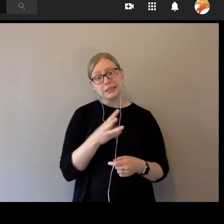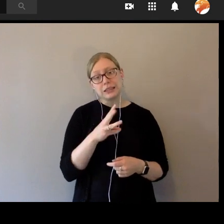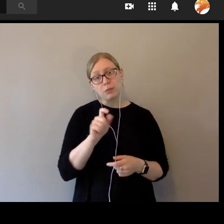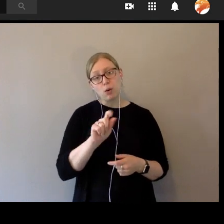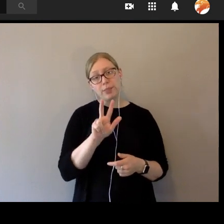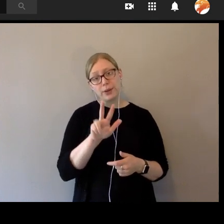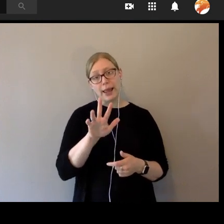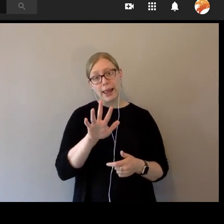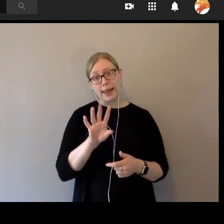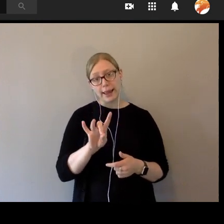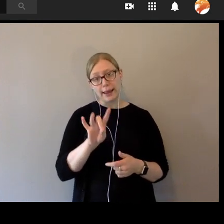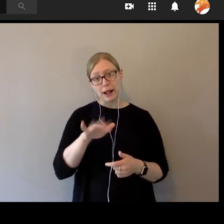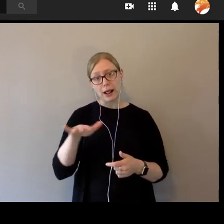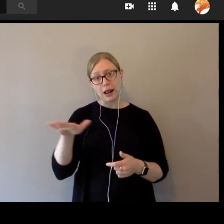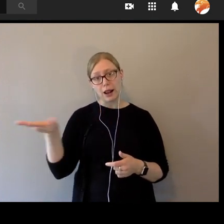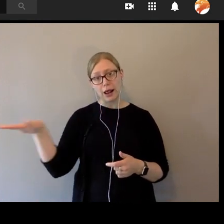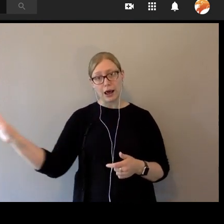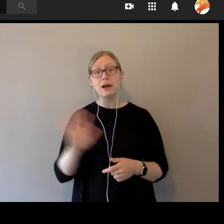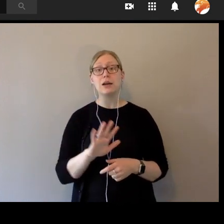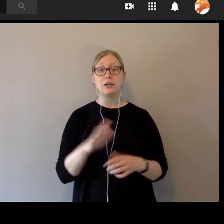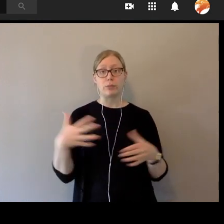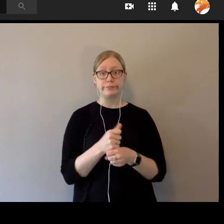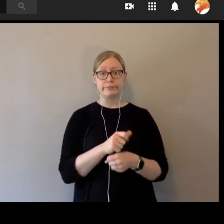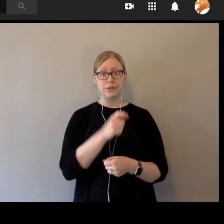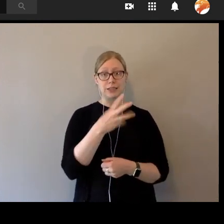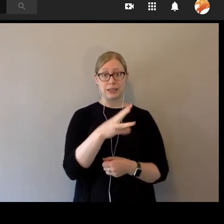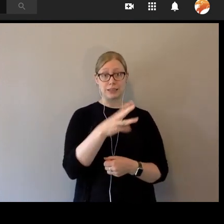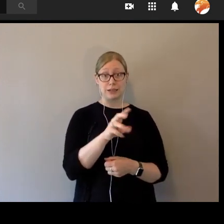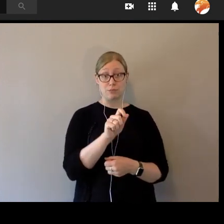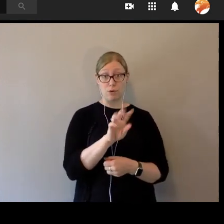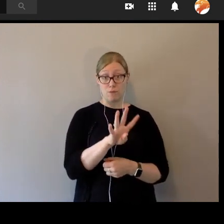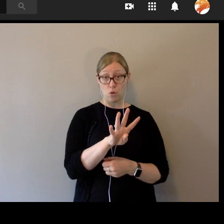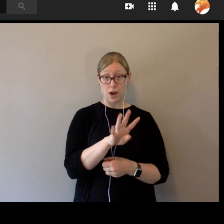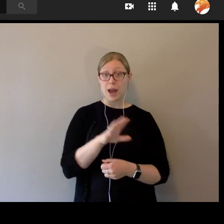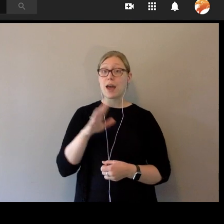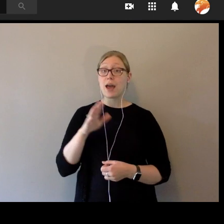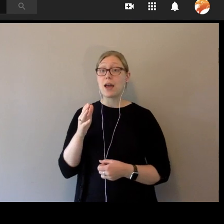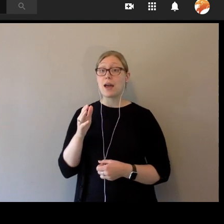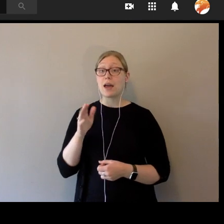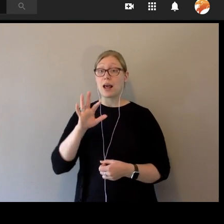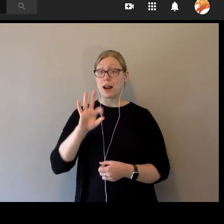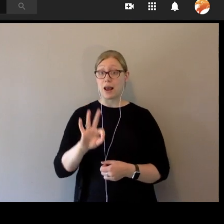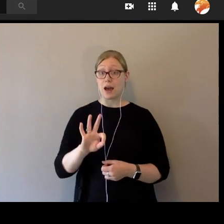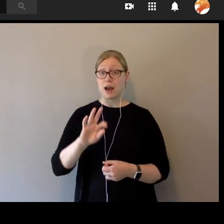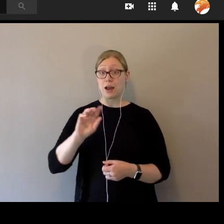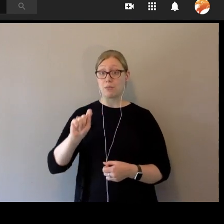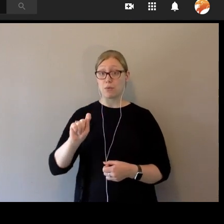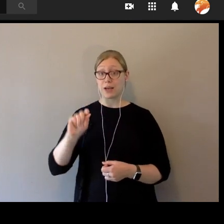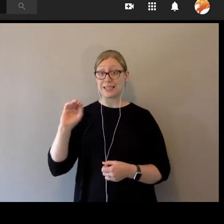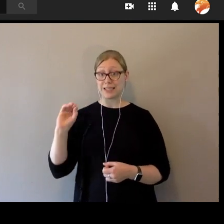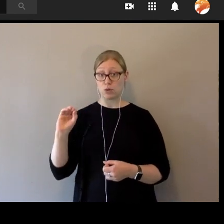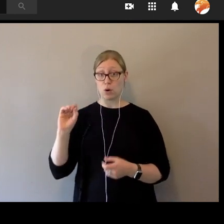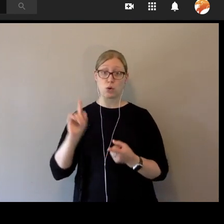then 15 cosine of 53 is 9.0 to 1 decimal